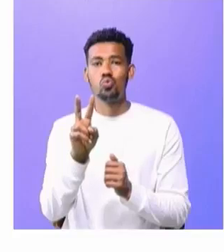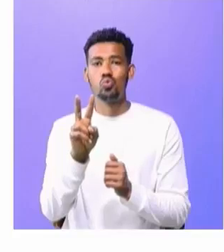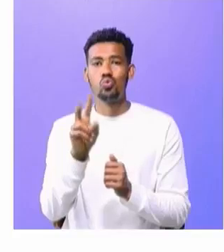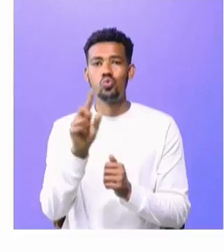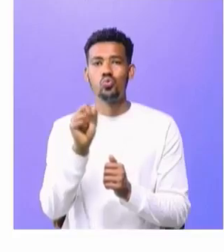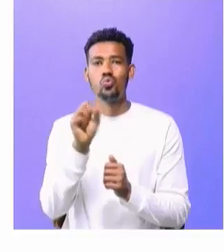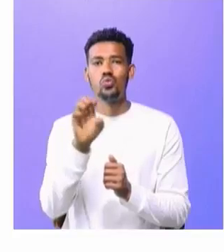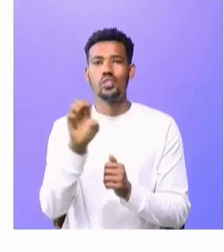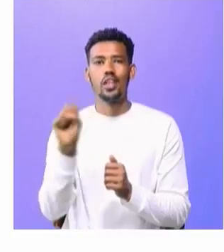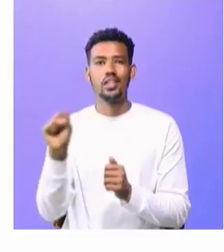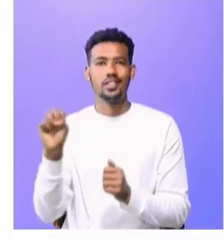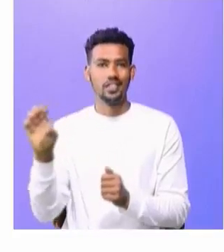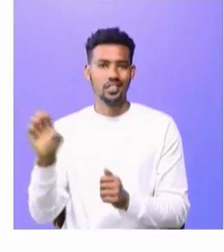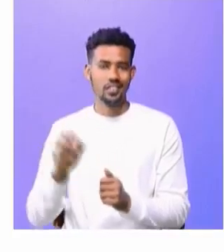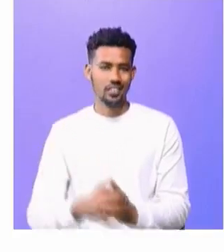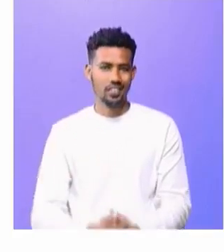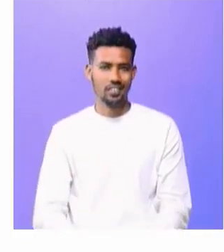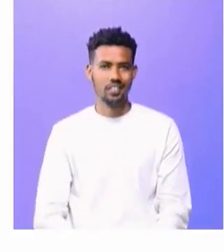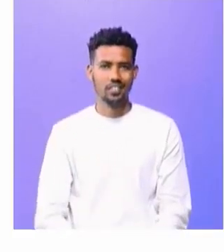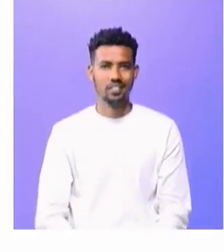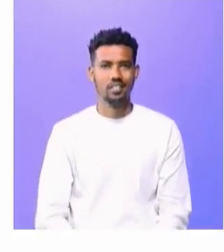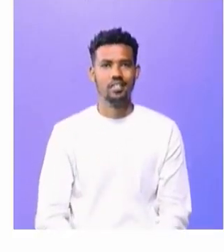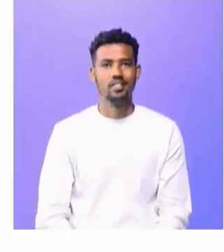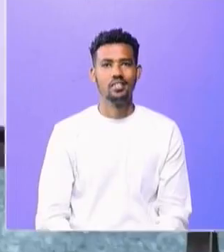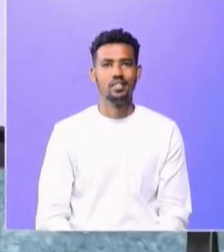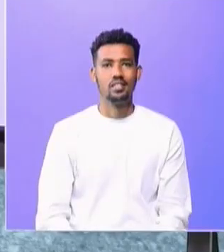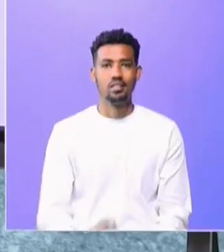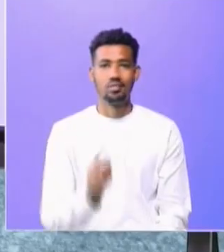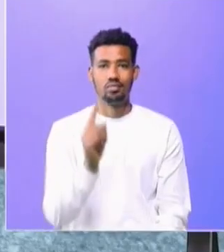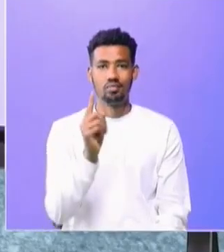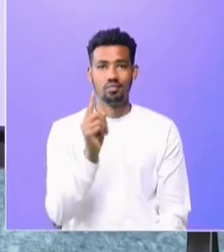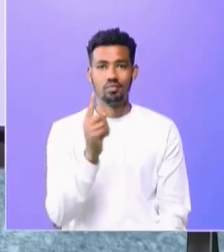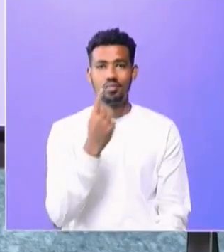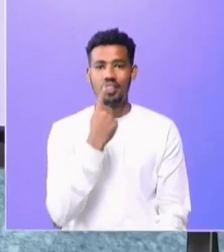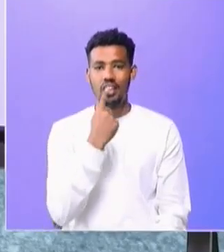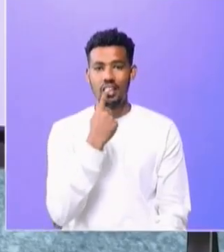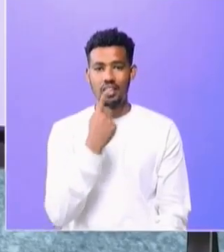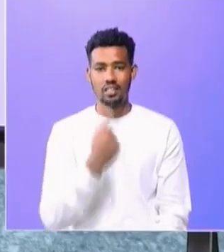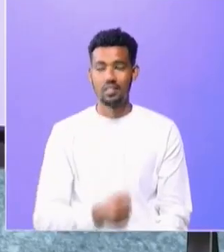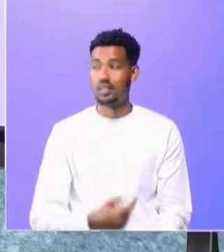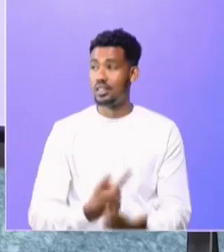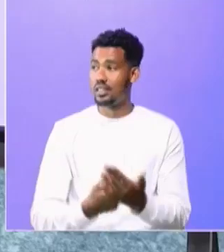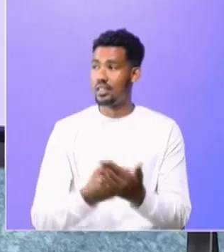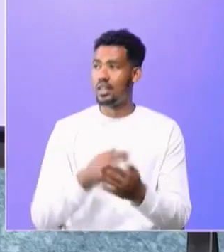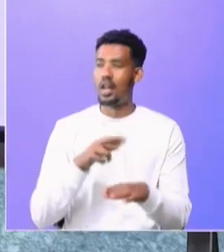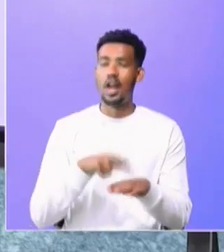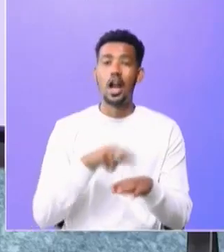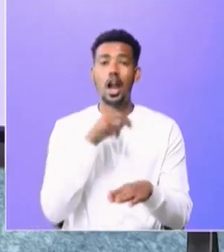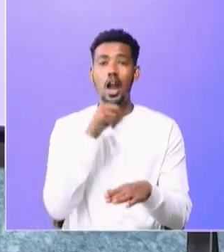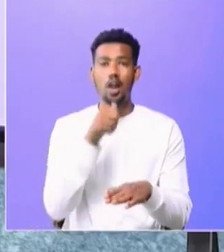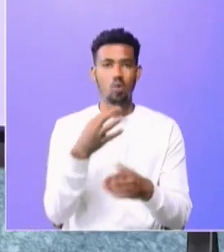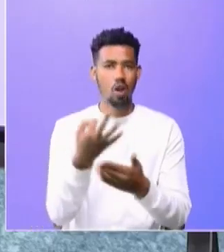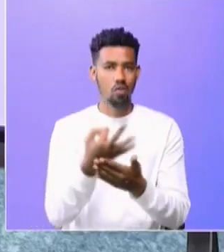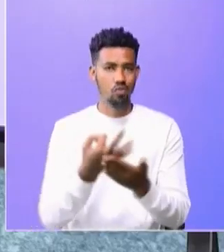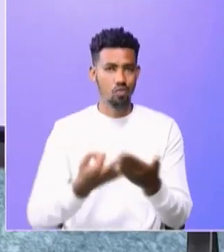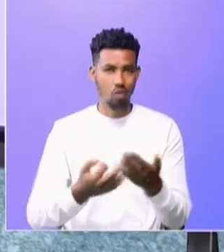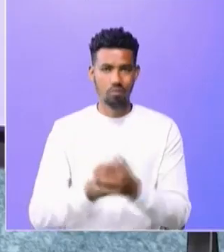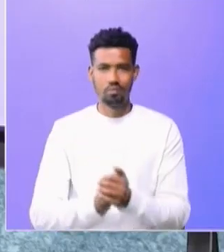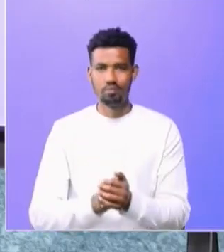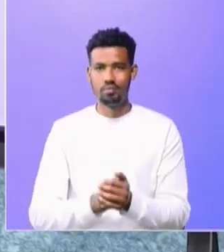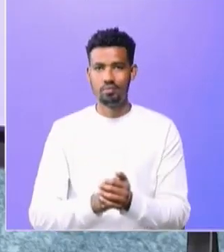keys. Keys. This is irregular form. The second